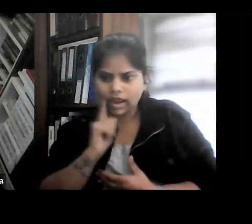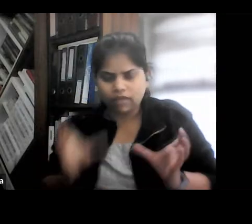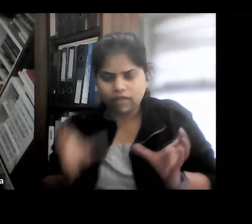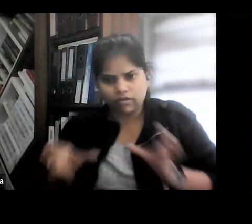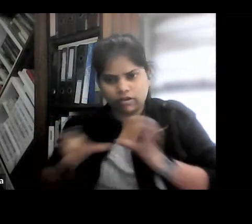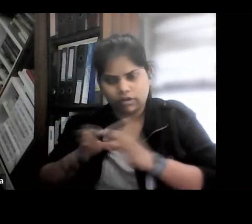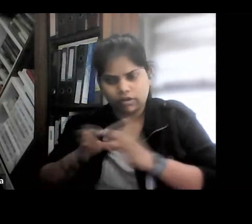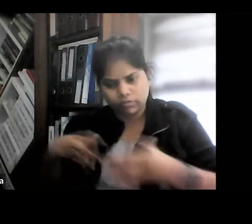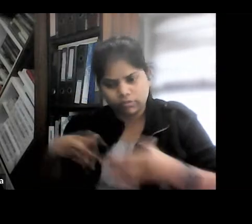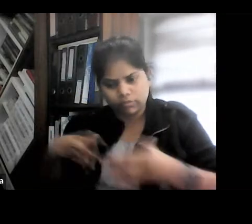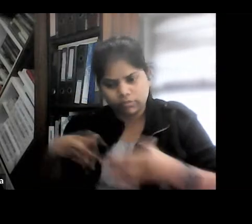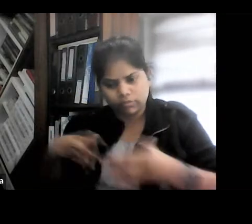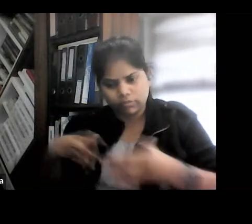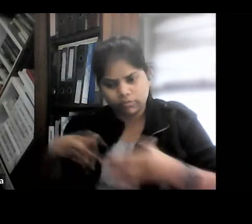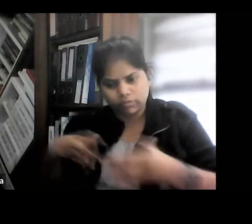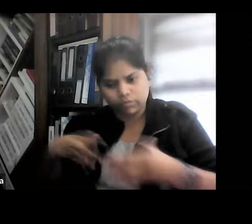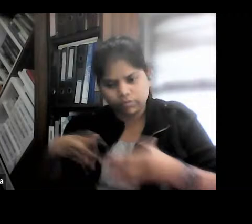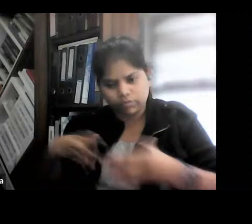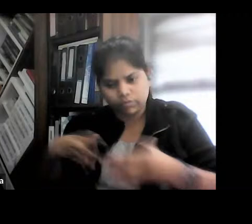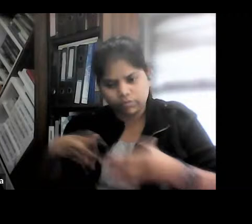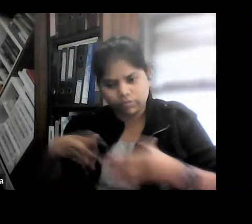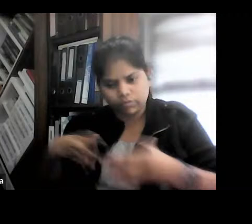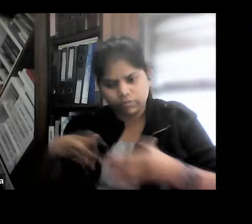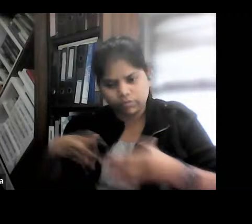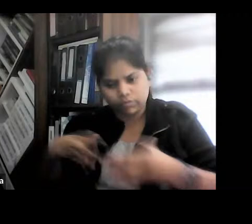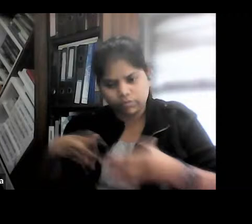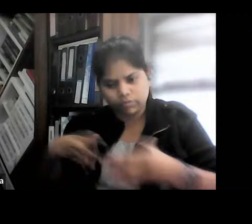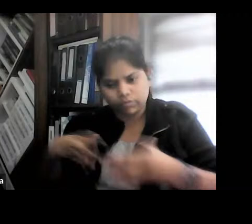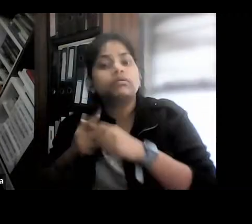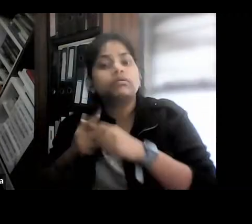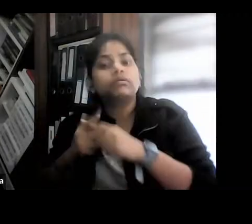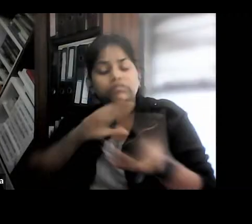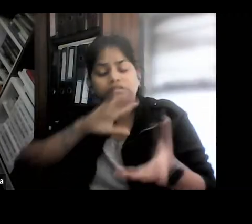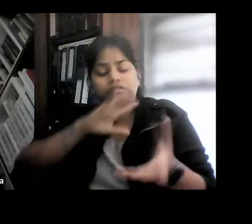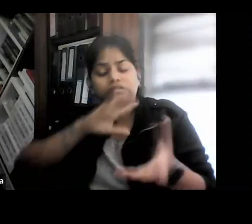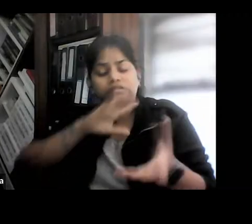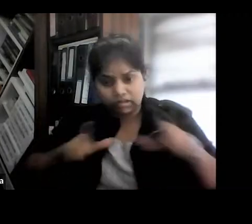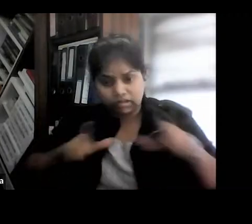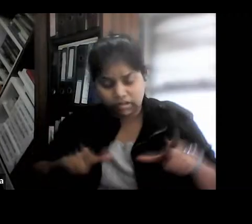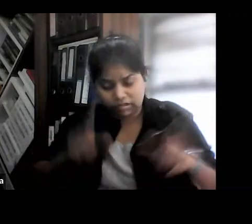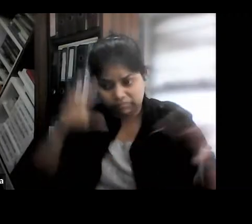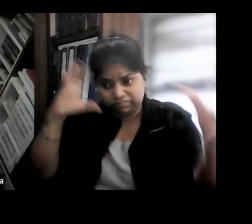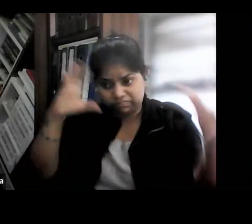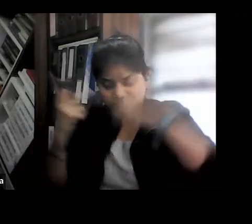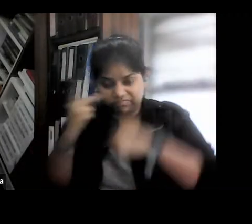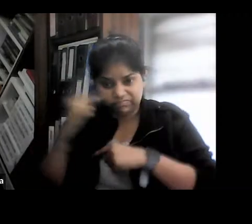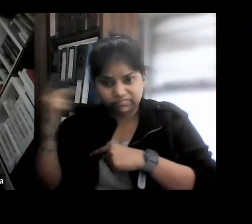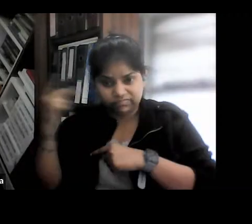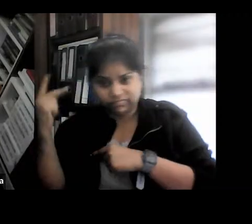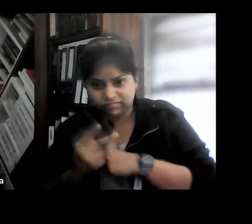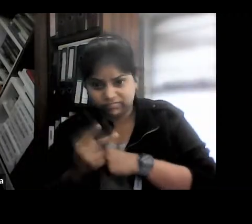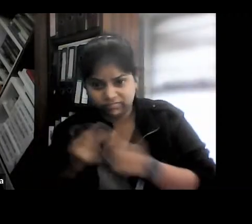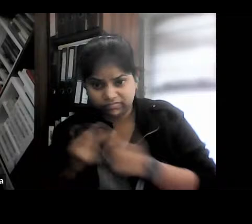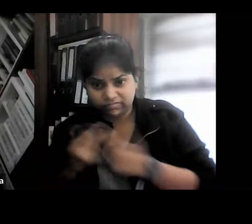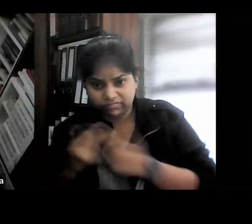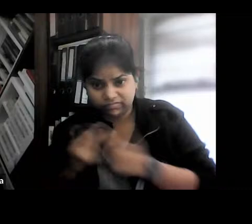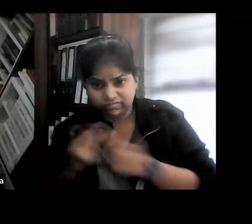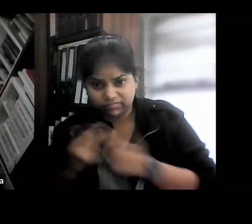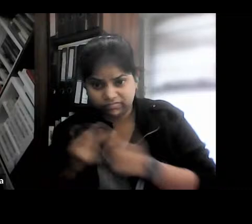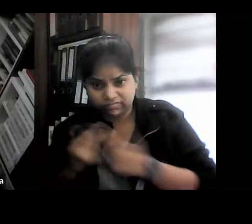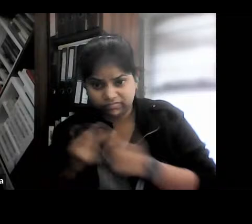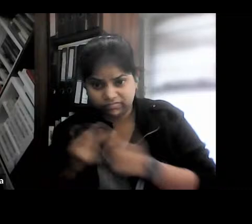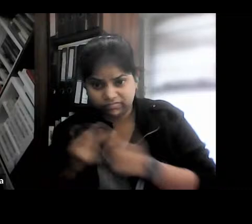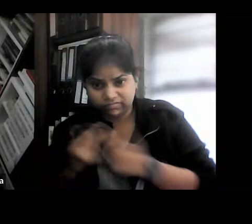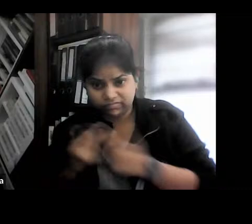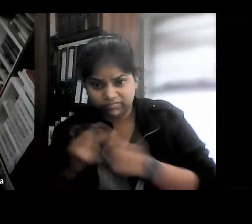world of sign language. The narrative marks a journey from the perception of deafness as an individual anomaly, a condition